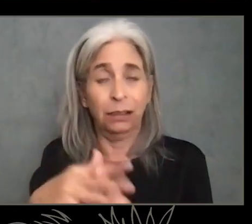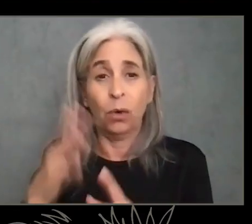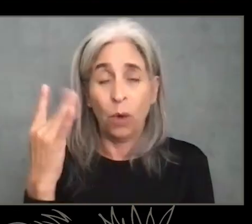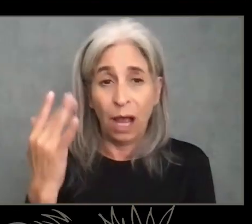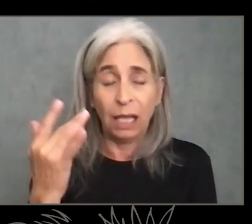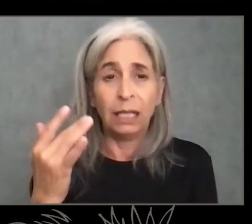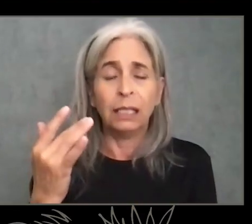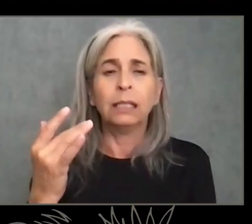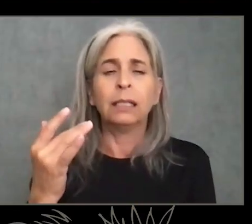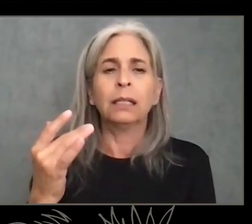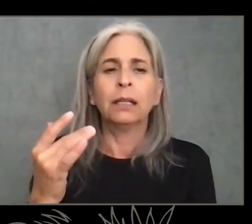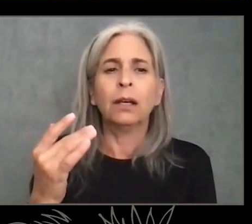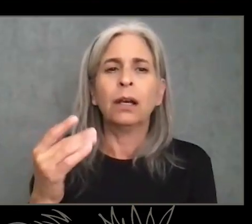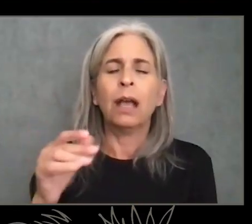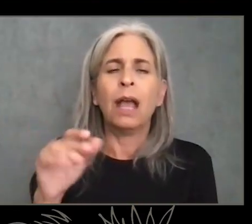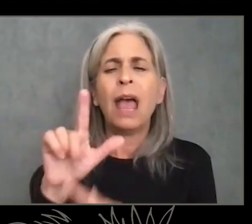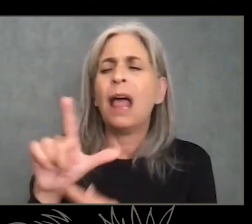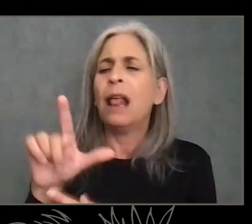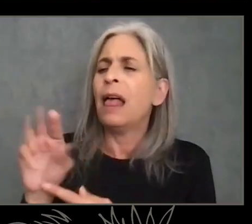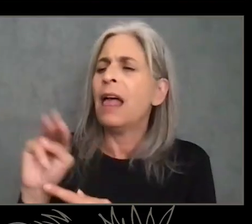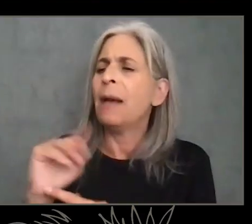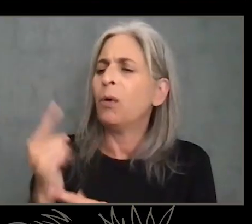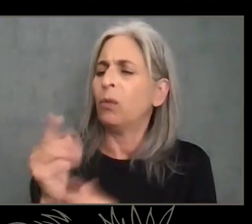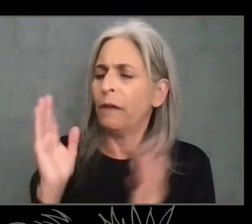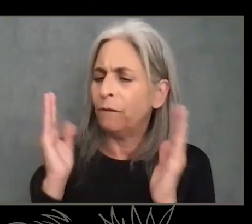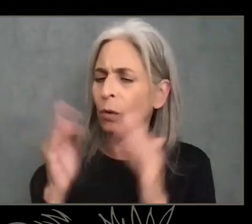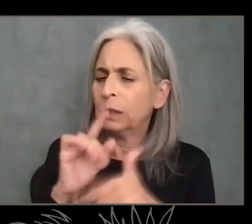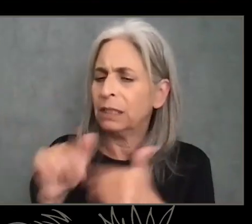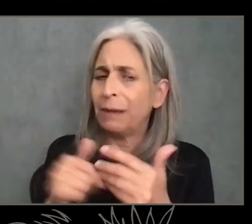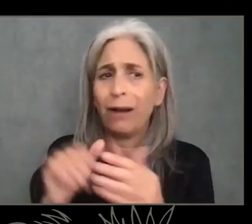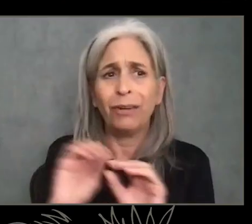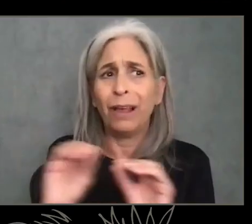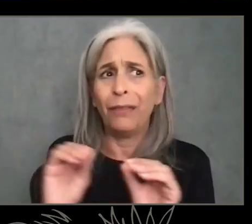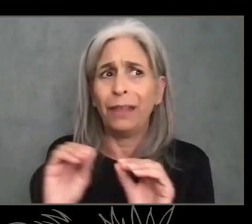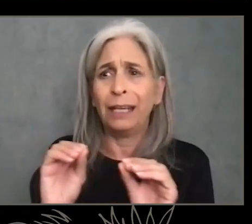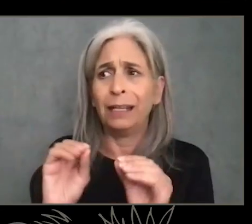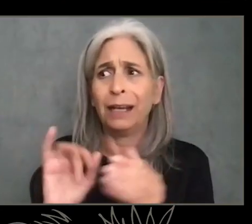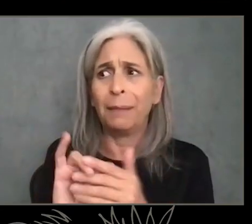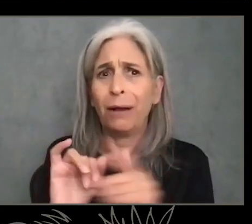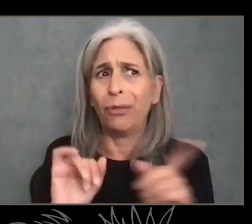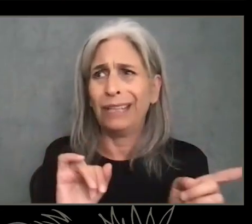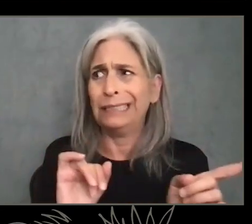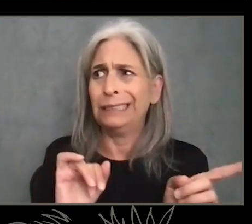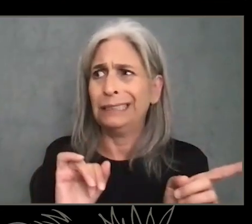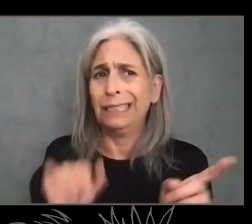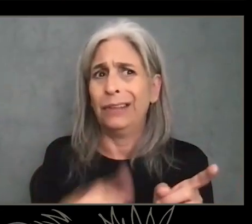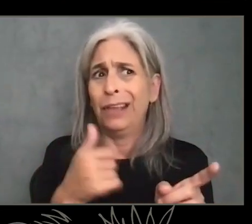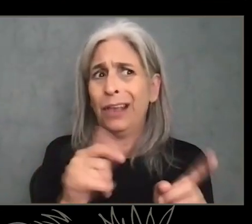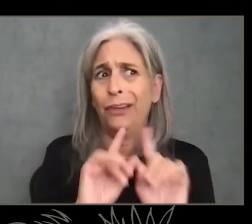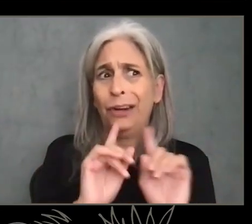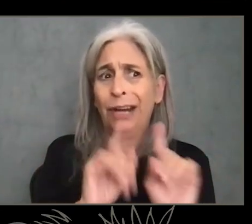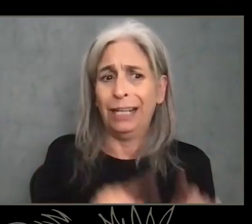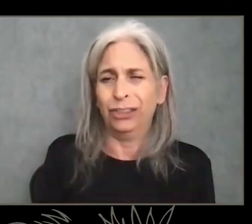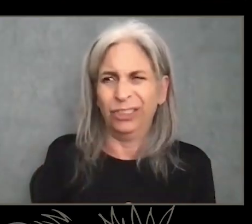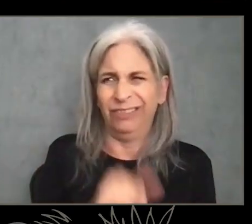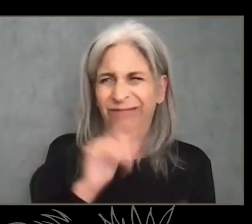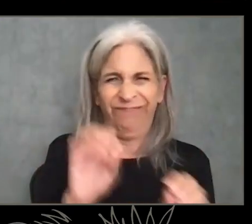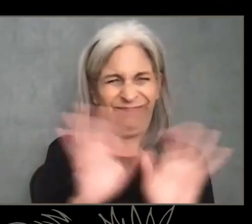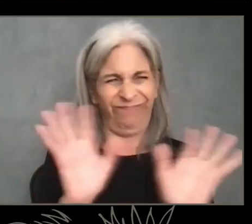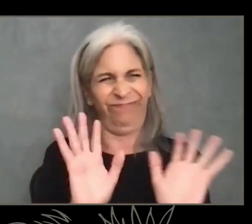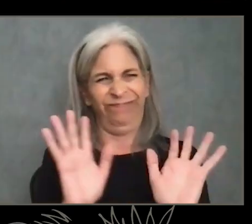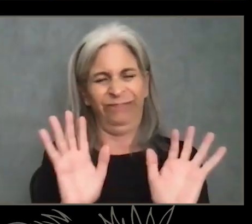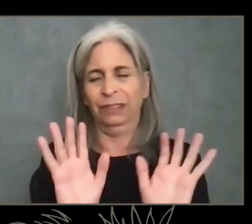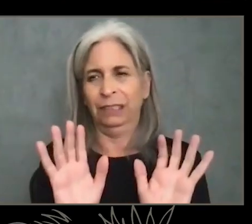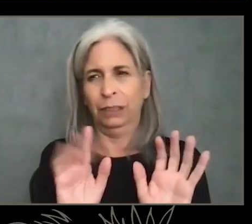because what if the LLM just focuses on something that has nothing to do, and then the rest of the answers will not make sense? So why